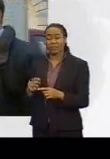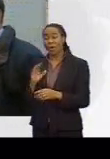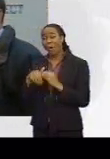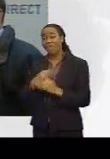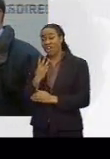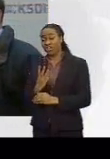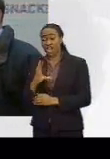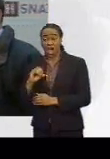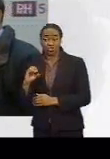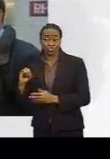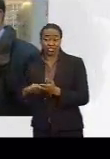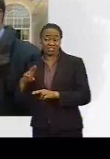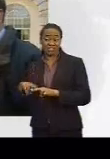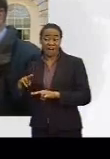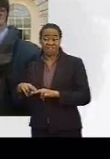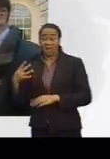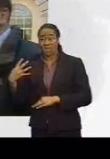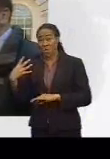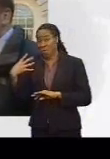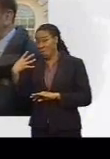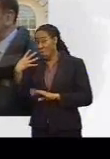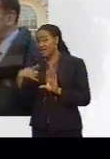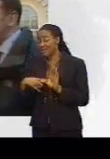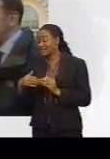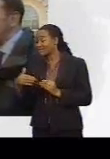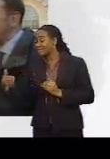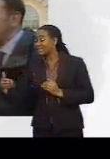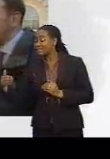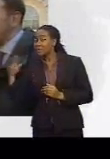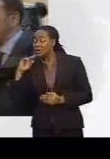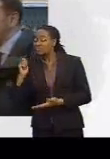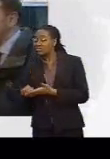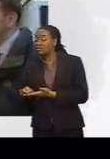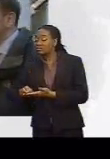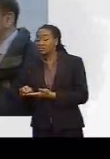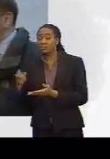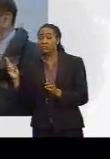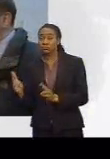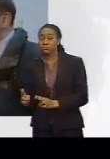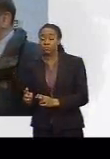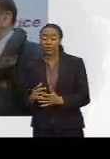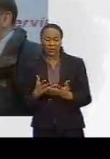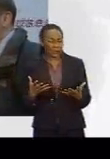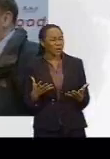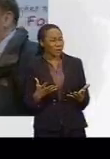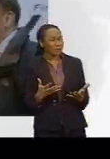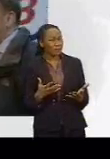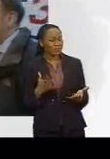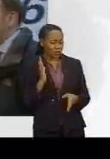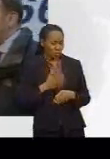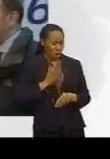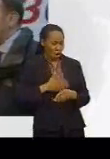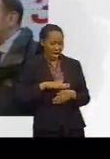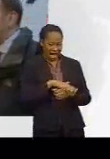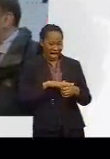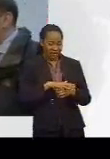300 staff potentially over the next 4 years. And that again is perhaps, you know, the toughest on the jobs front